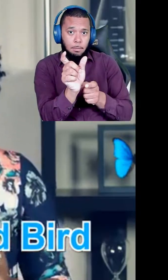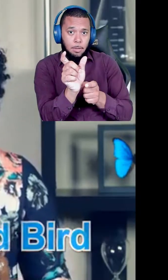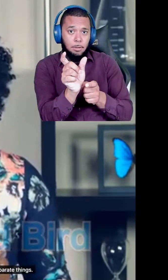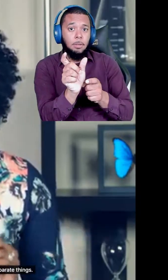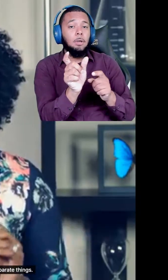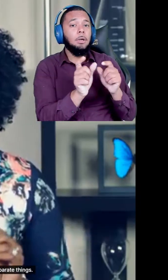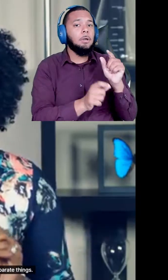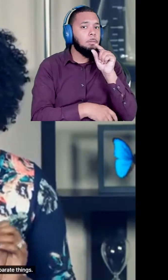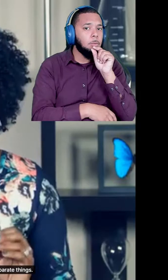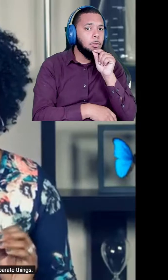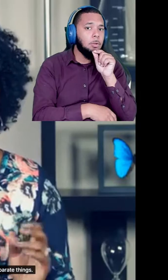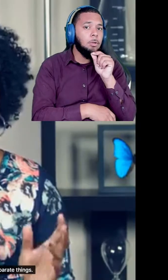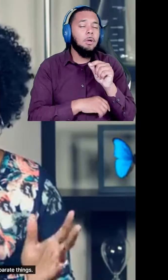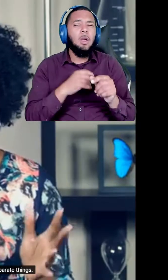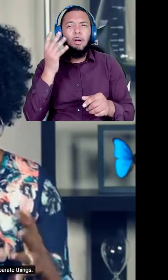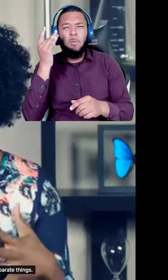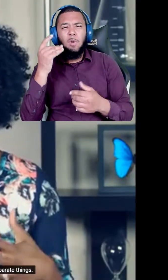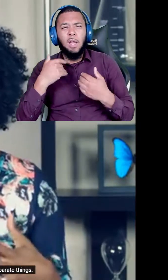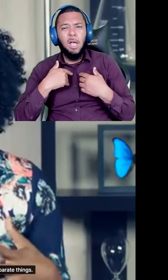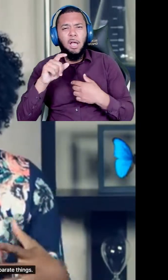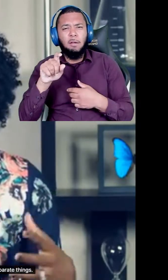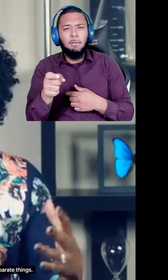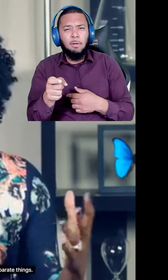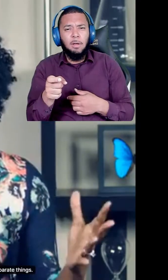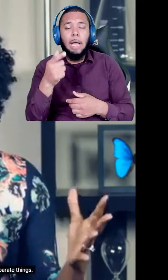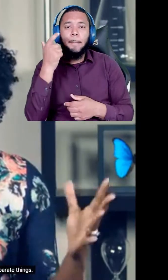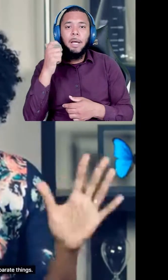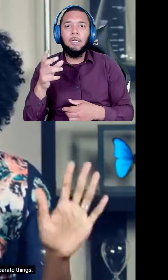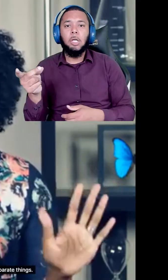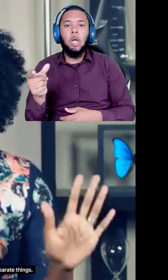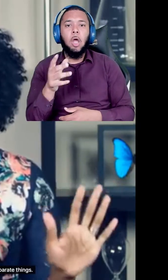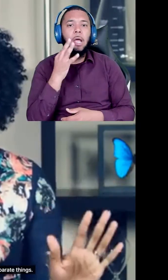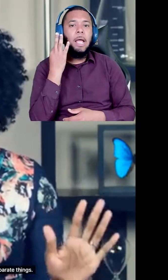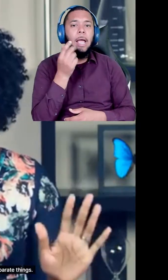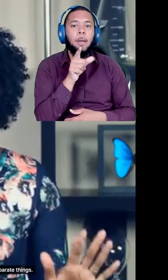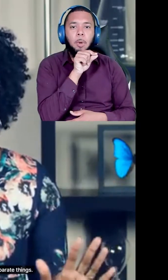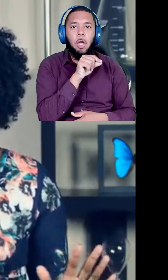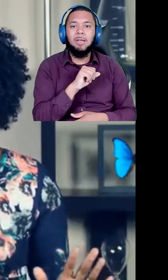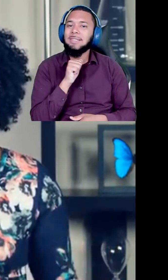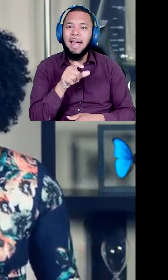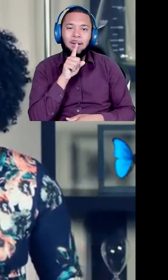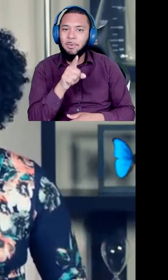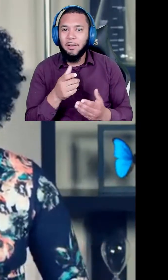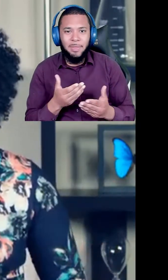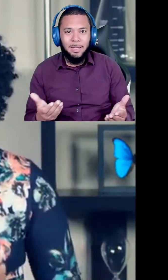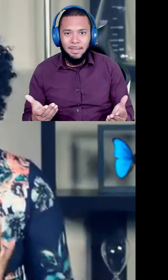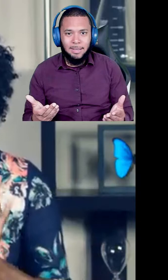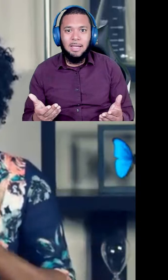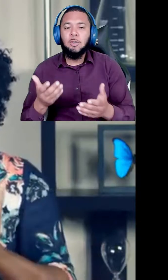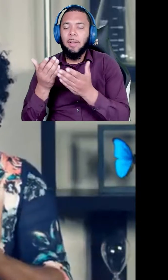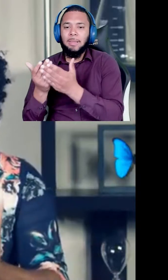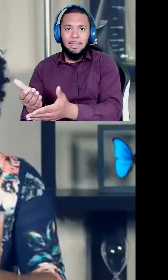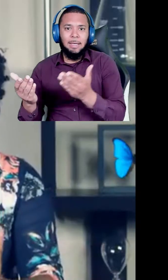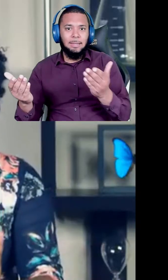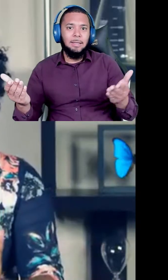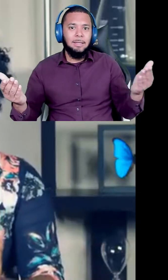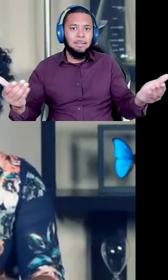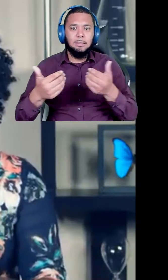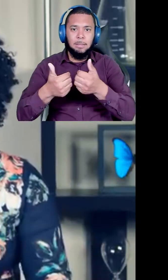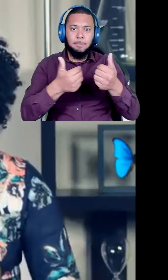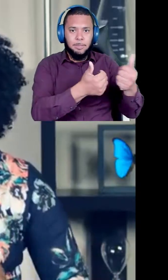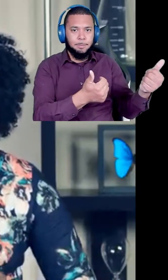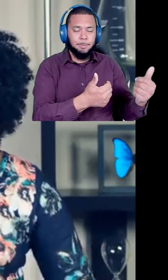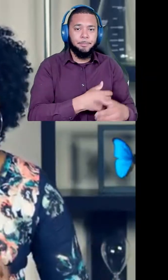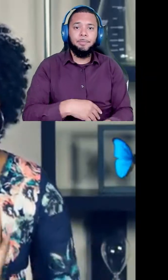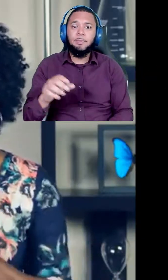know that there's no such thing as a dog, cat, bird. These are three totally separate things. So you're going to put a comma after dog,